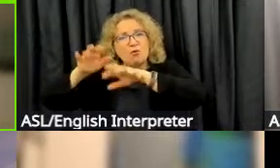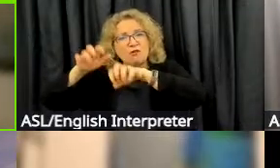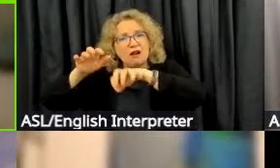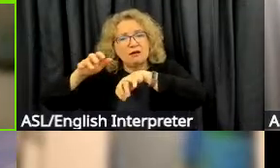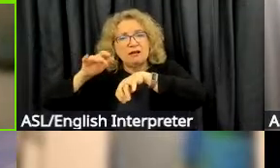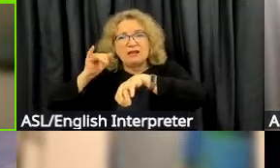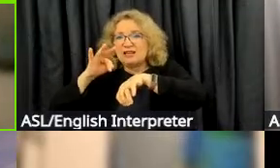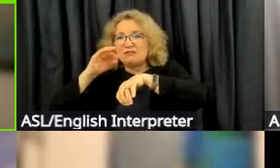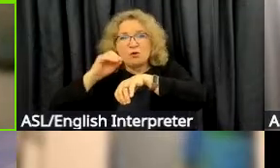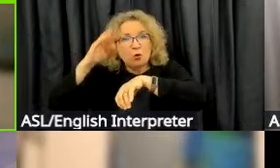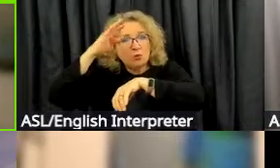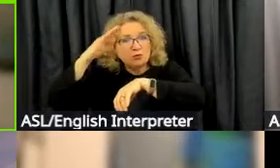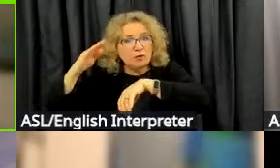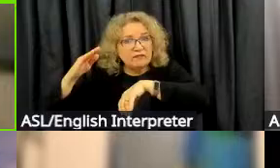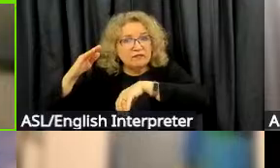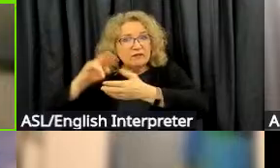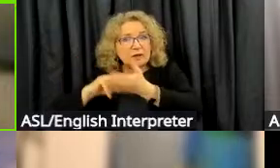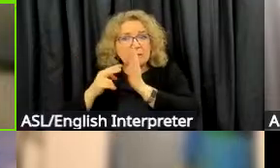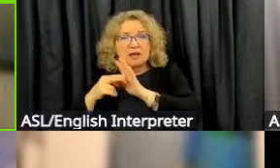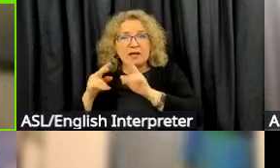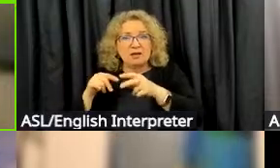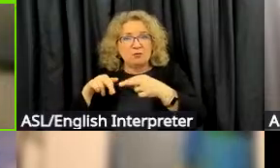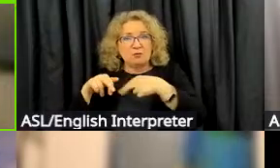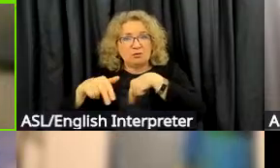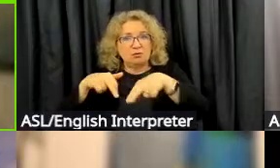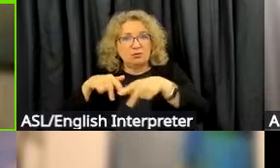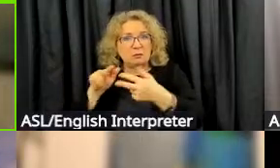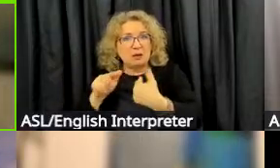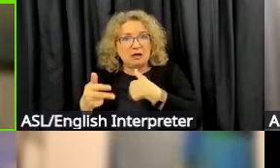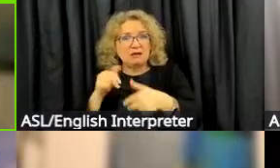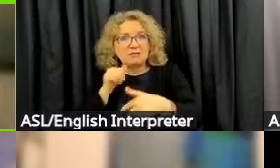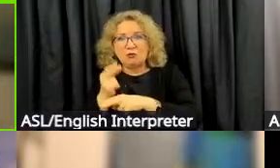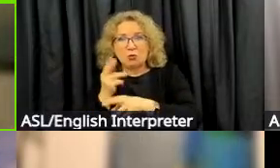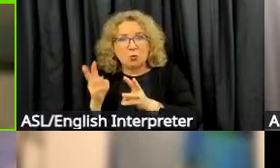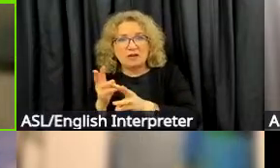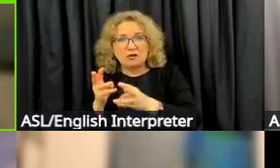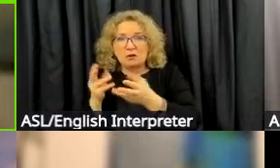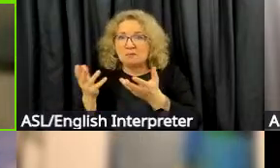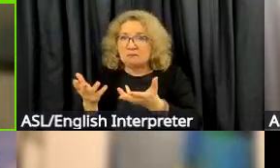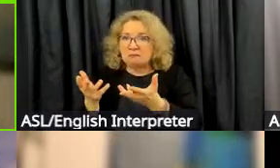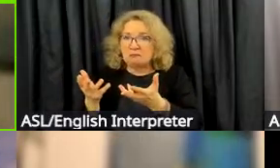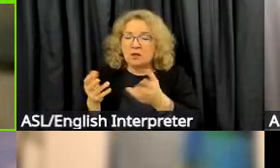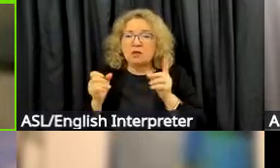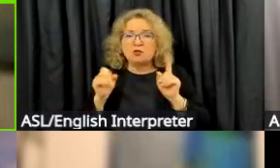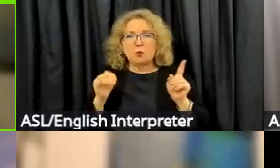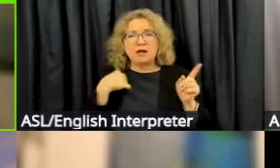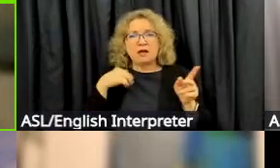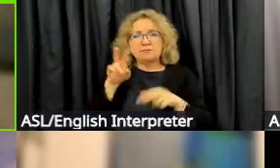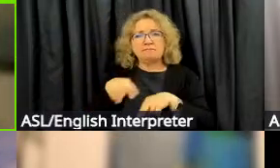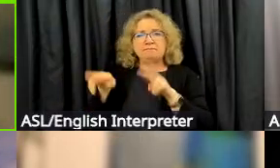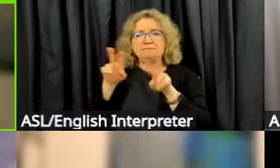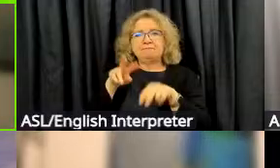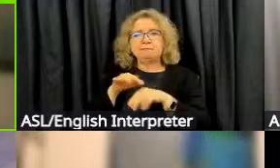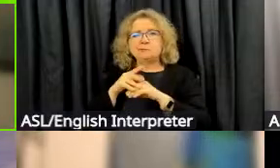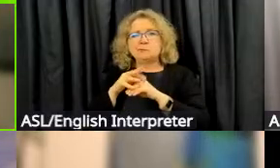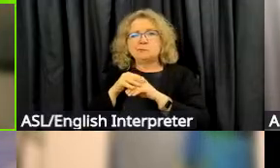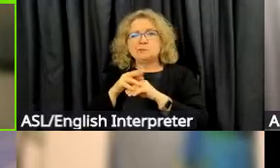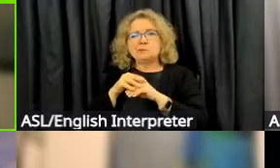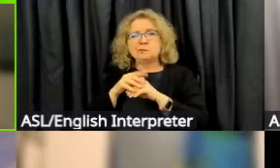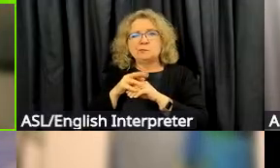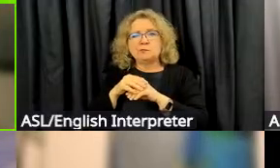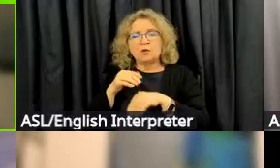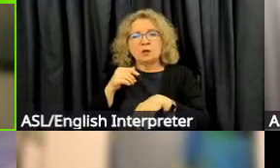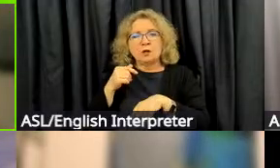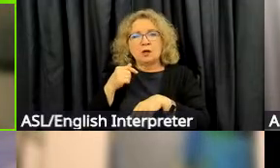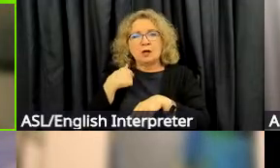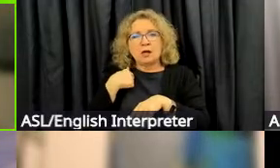like, do I need the bridge with the roof? Or from the